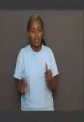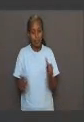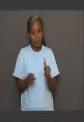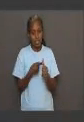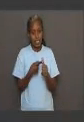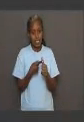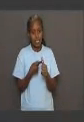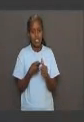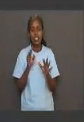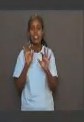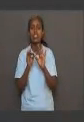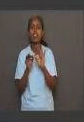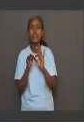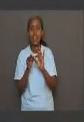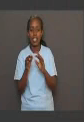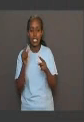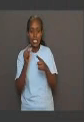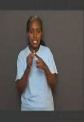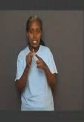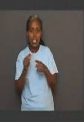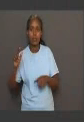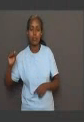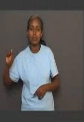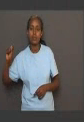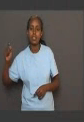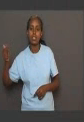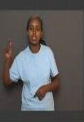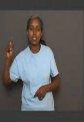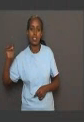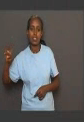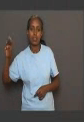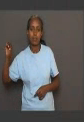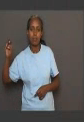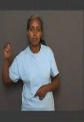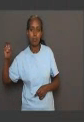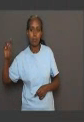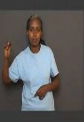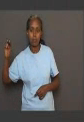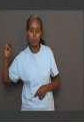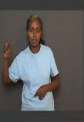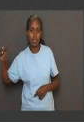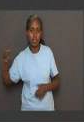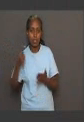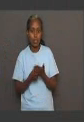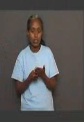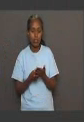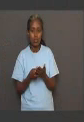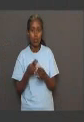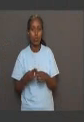First, define the term statement, which is also called a